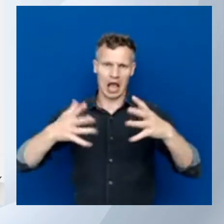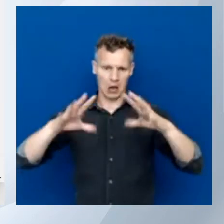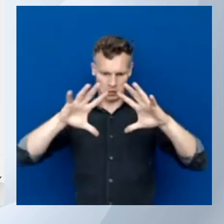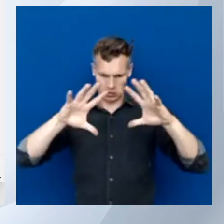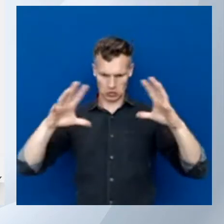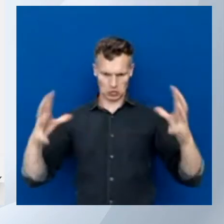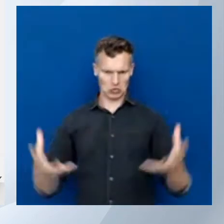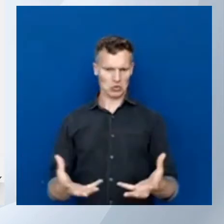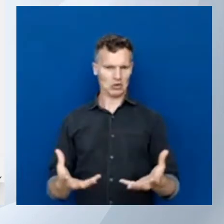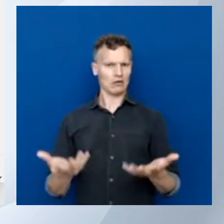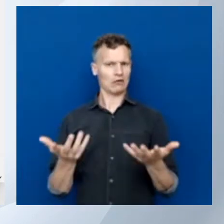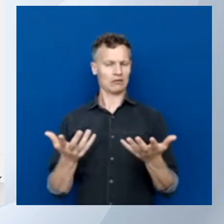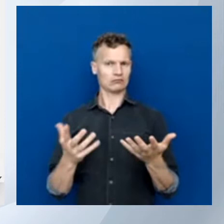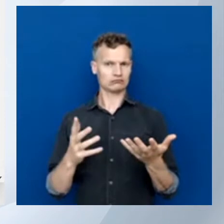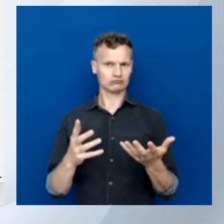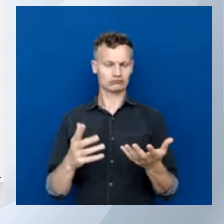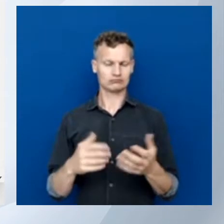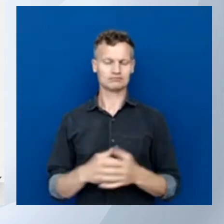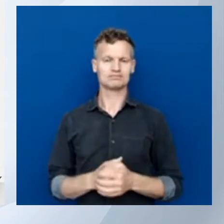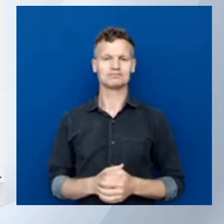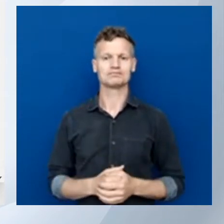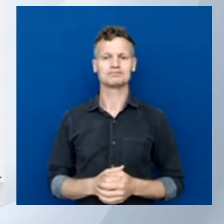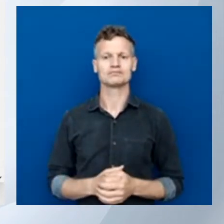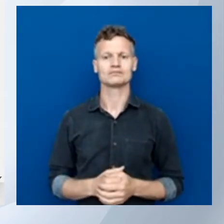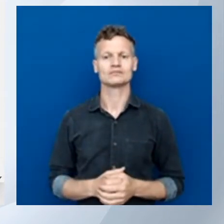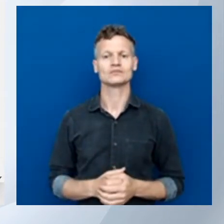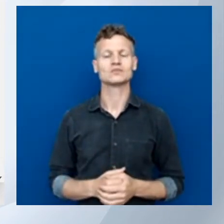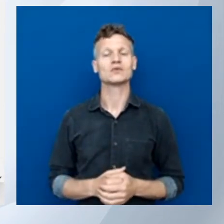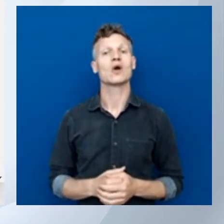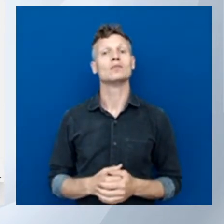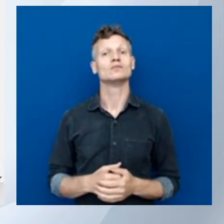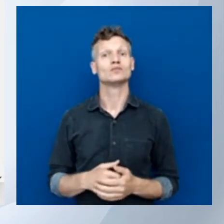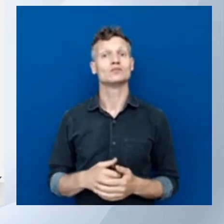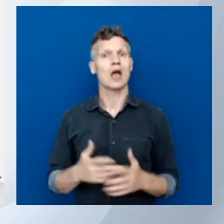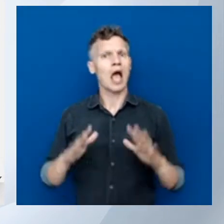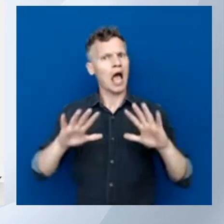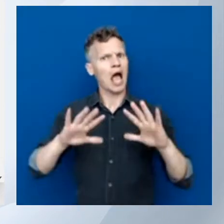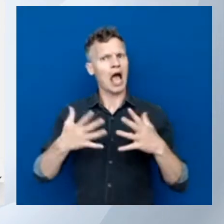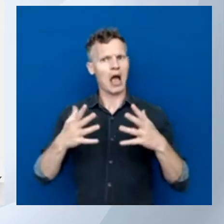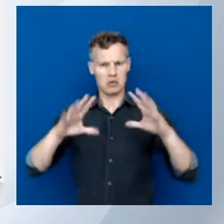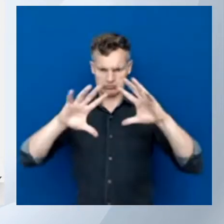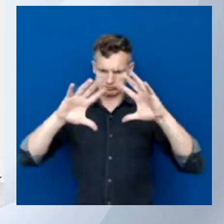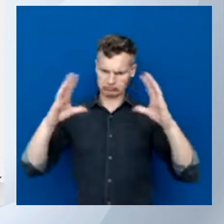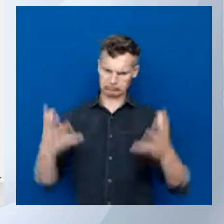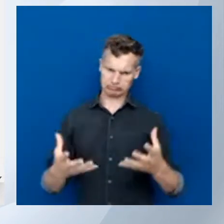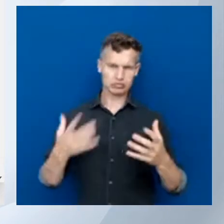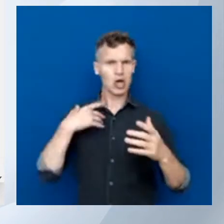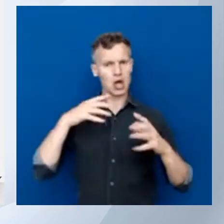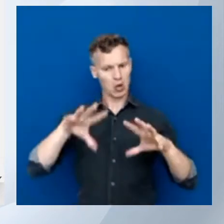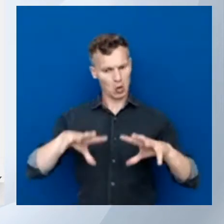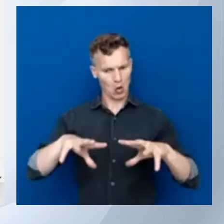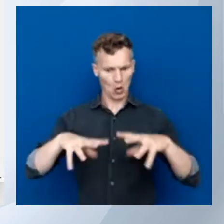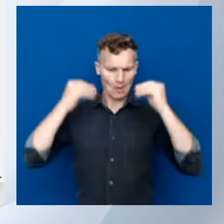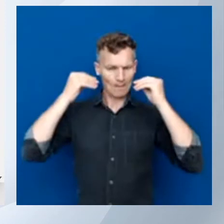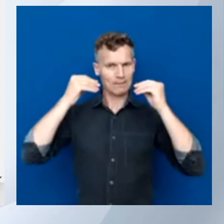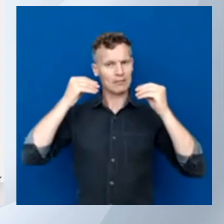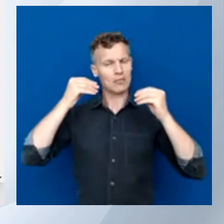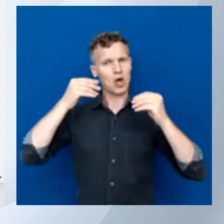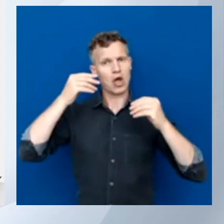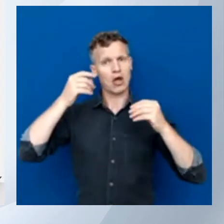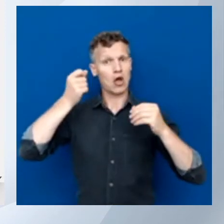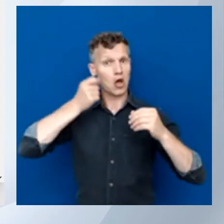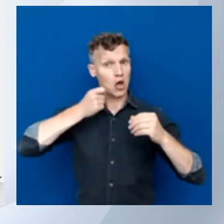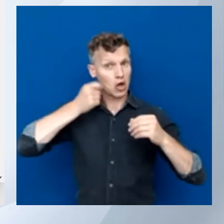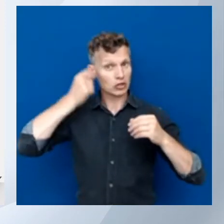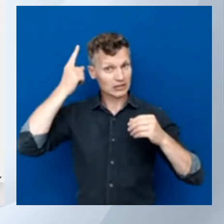you going to see now. So to generate and understand a text fragment of important features for training a